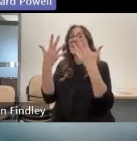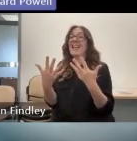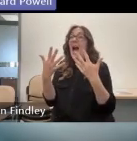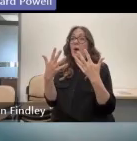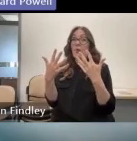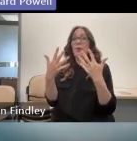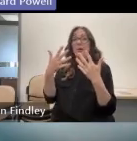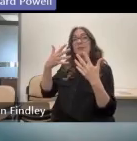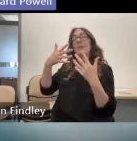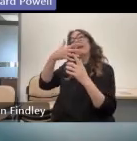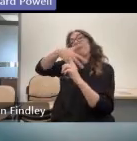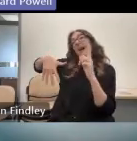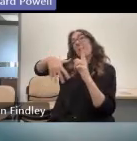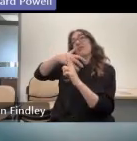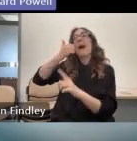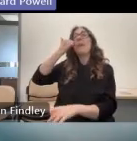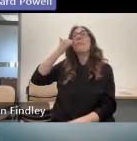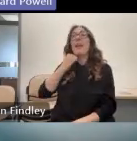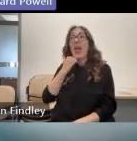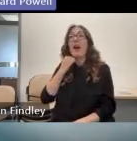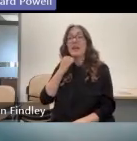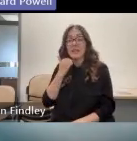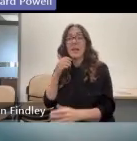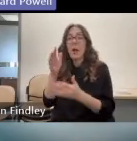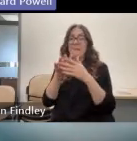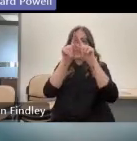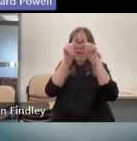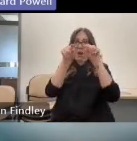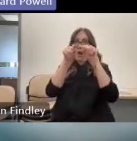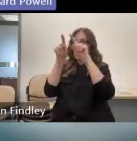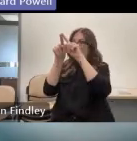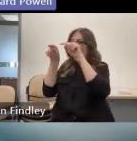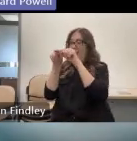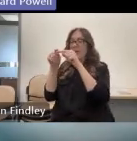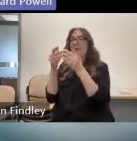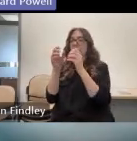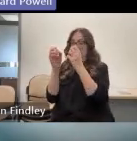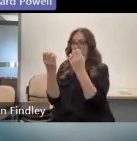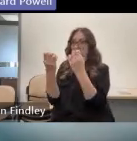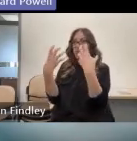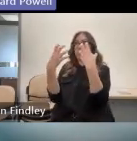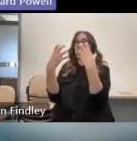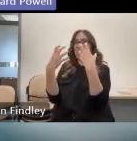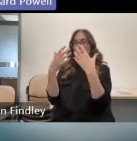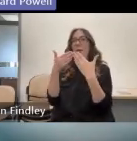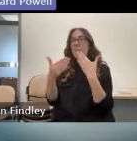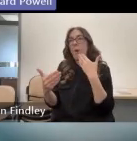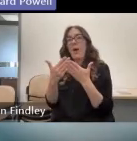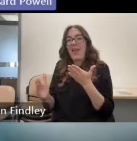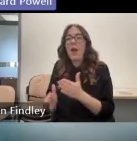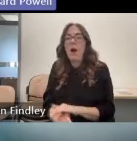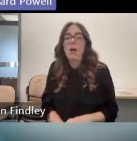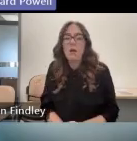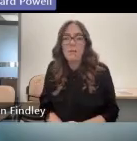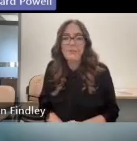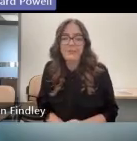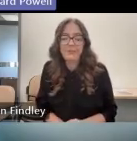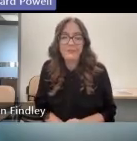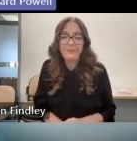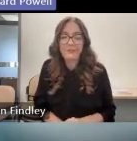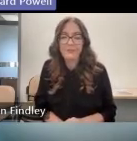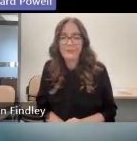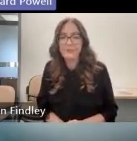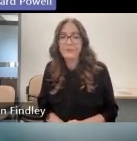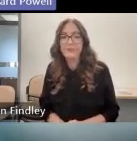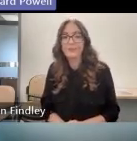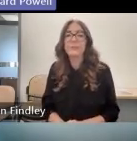black background, so we're not going to lose icons on that particular background. Okay, so that was